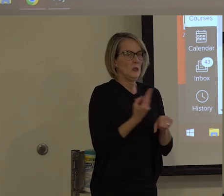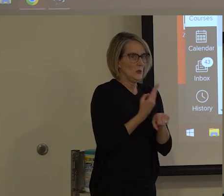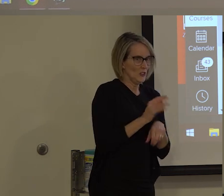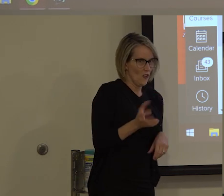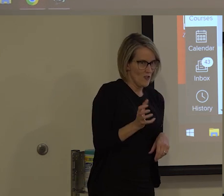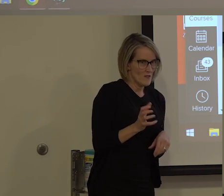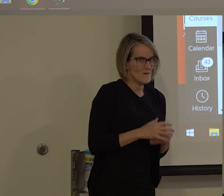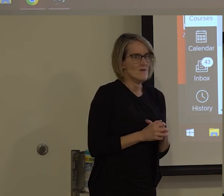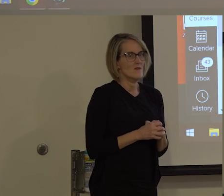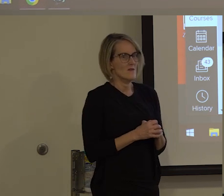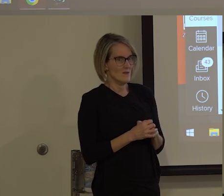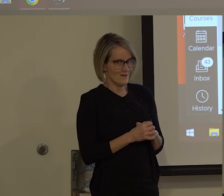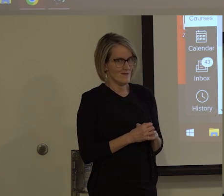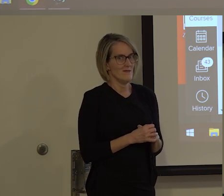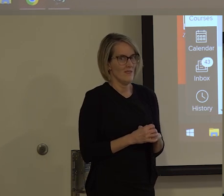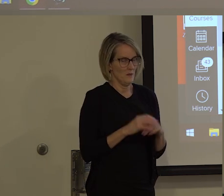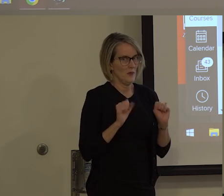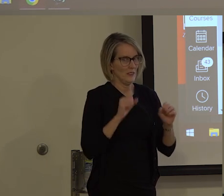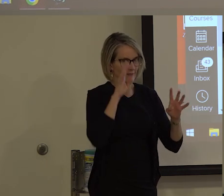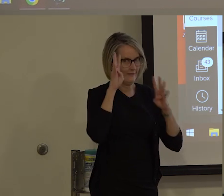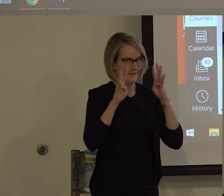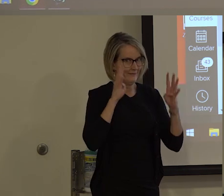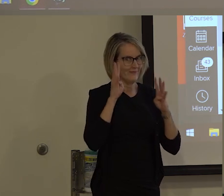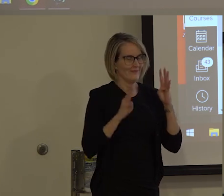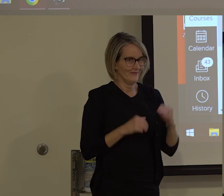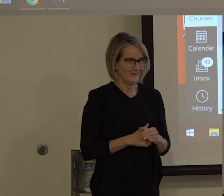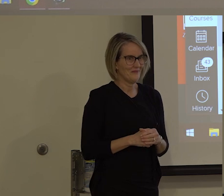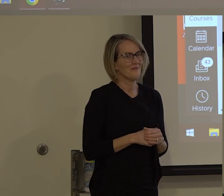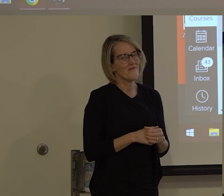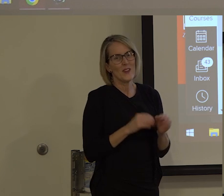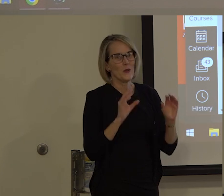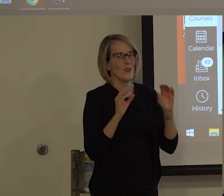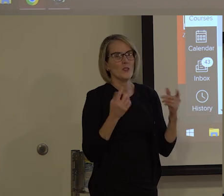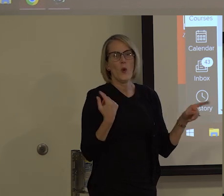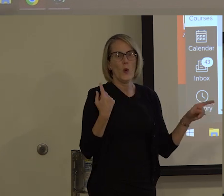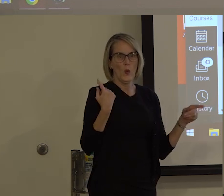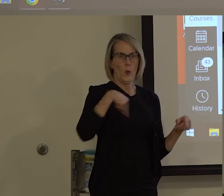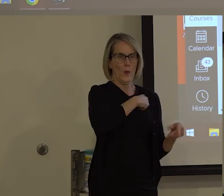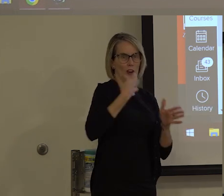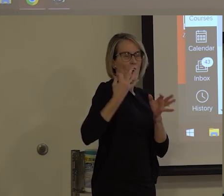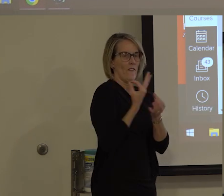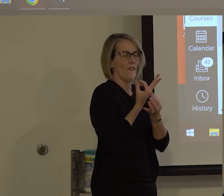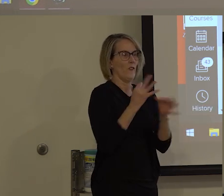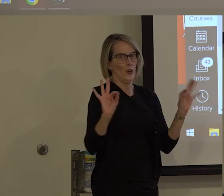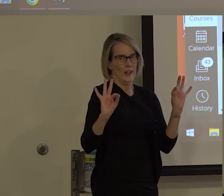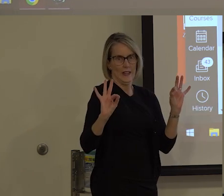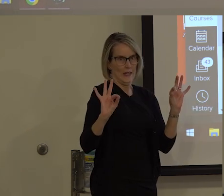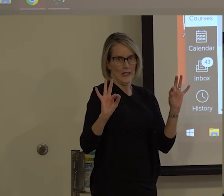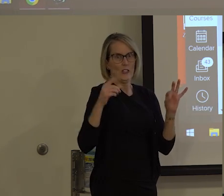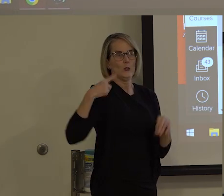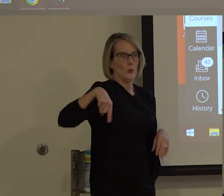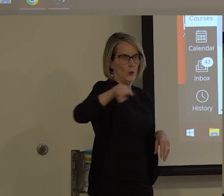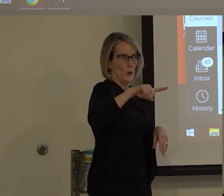can help you create things like this. There's no cost associated with our office, so we are a free resource to support